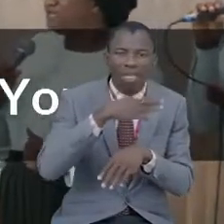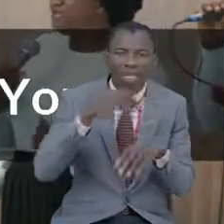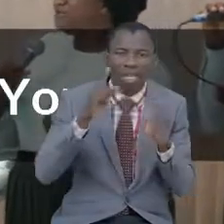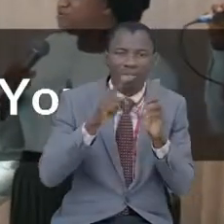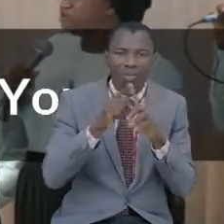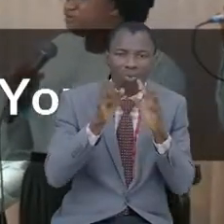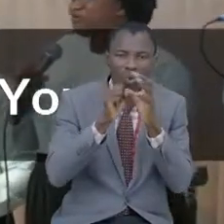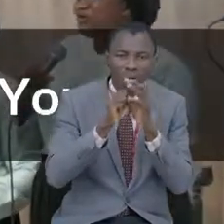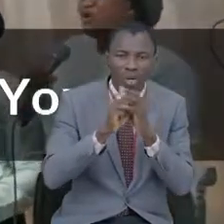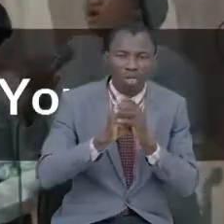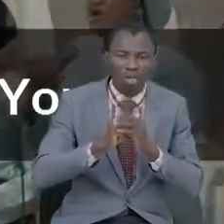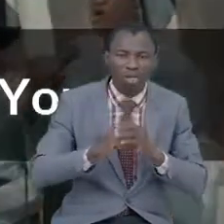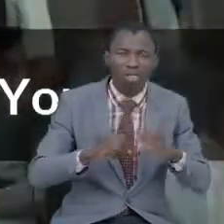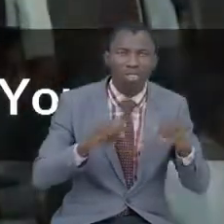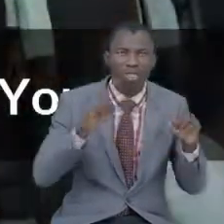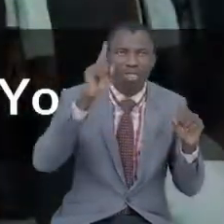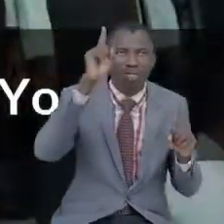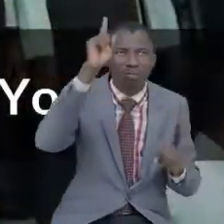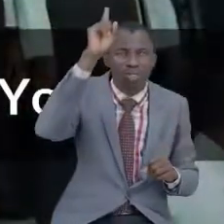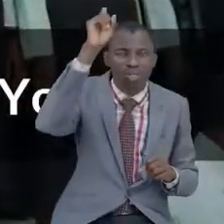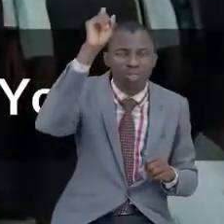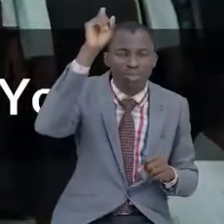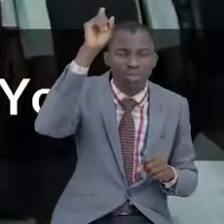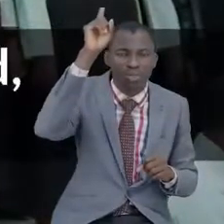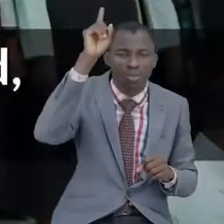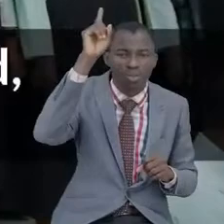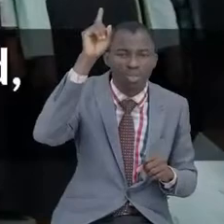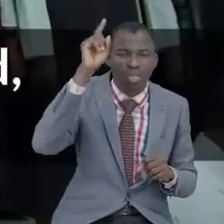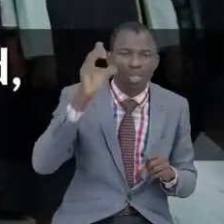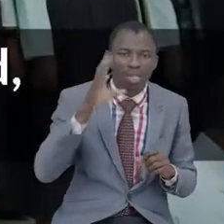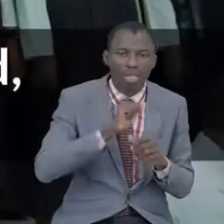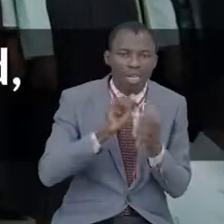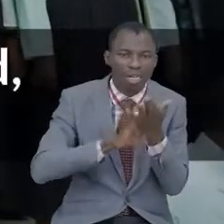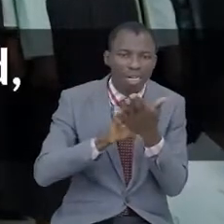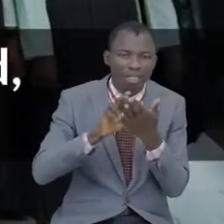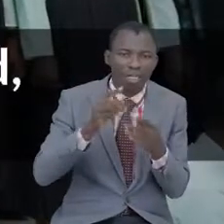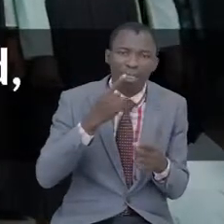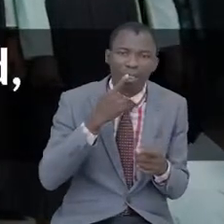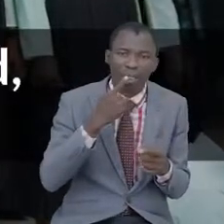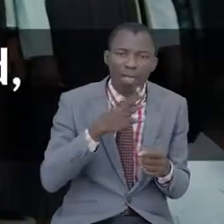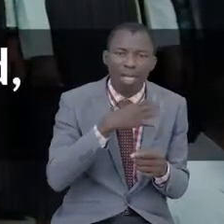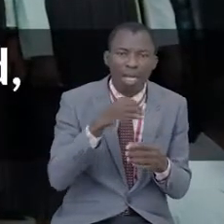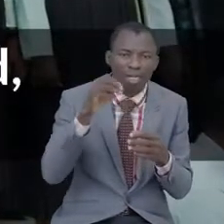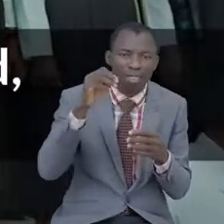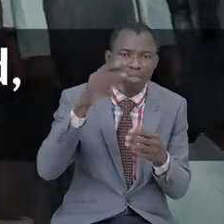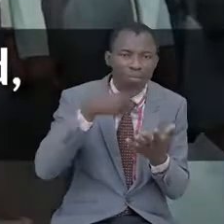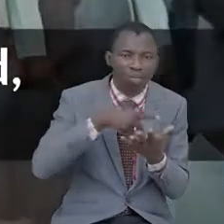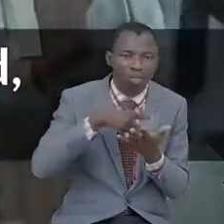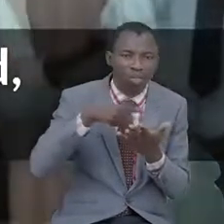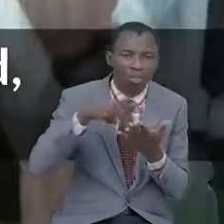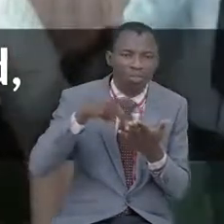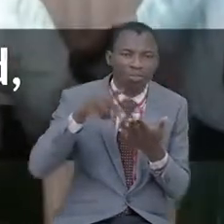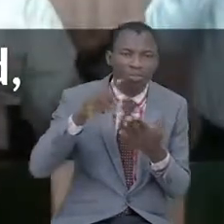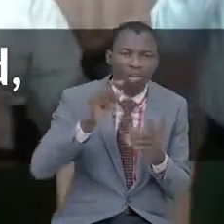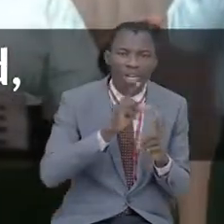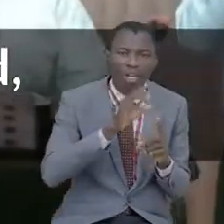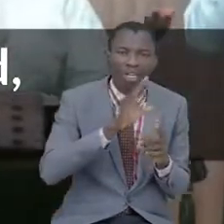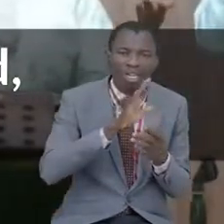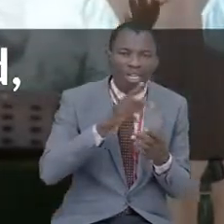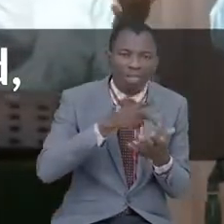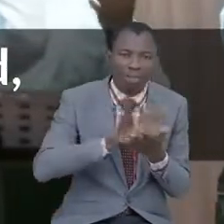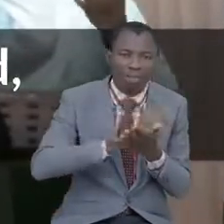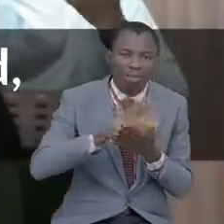church and to worship you. A righteous tongue and purify,